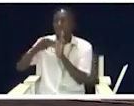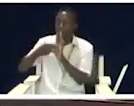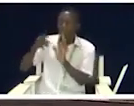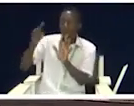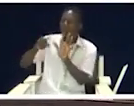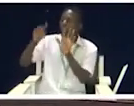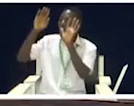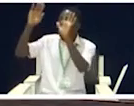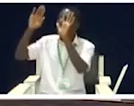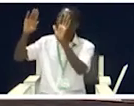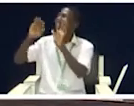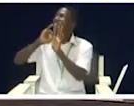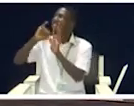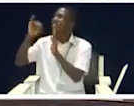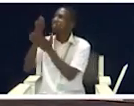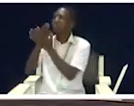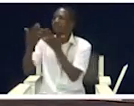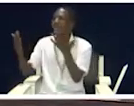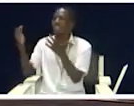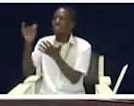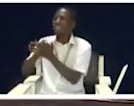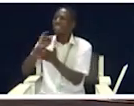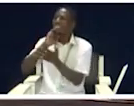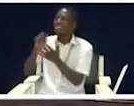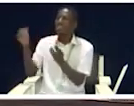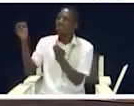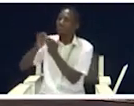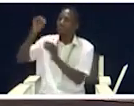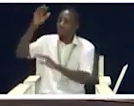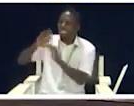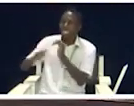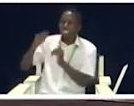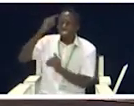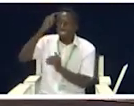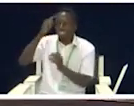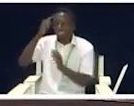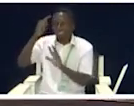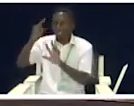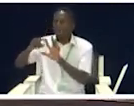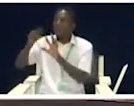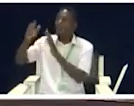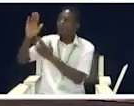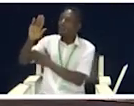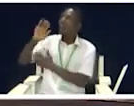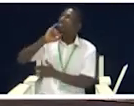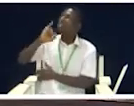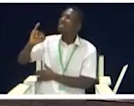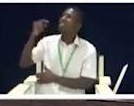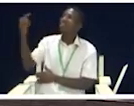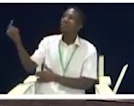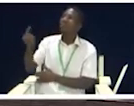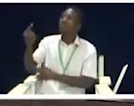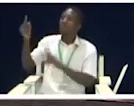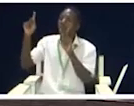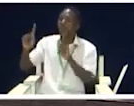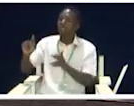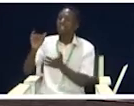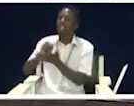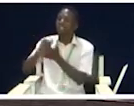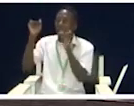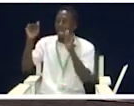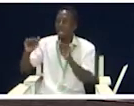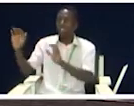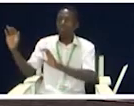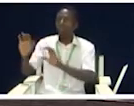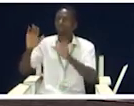reasoning. We said God has been described as the only person that can do wonders. Now, what does it mean